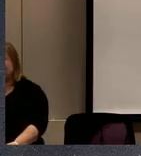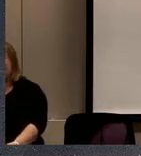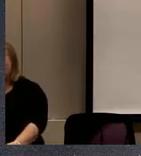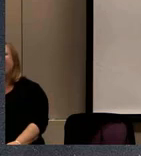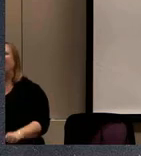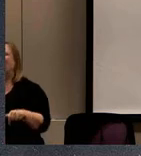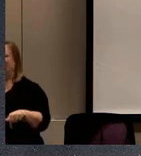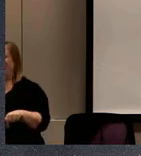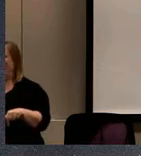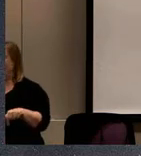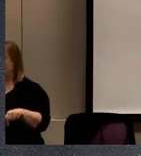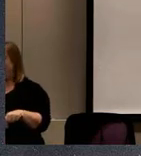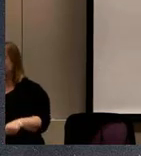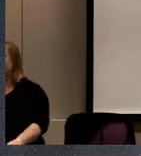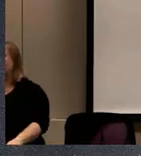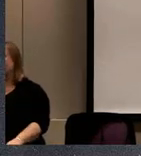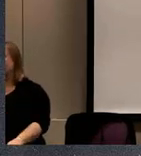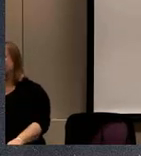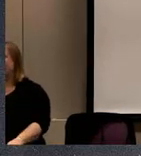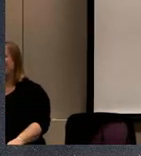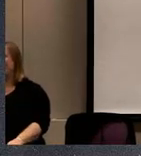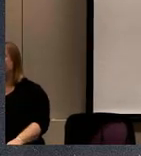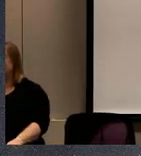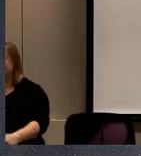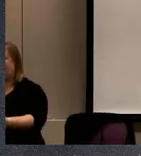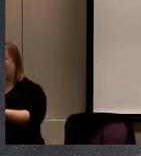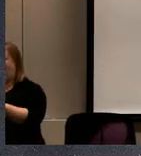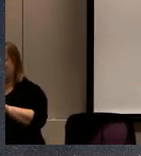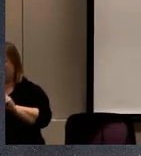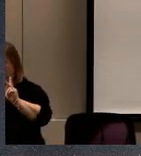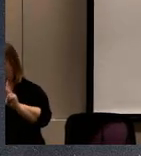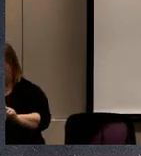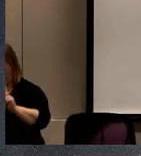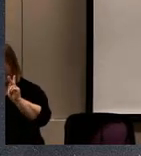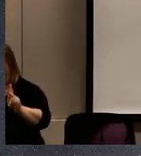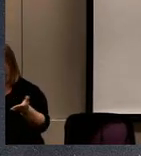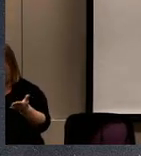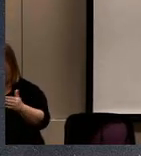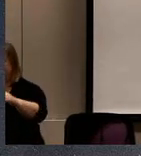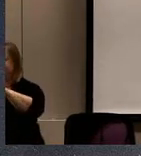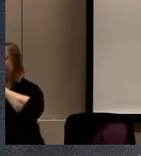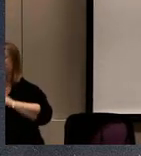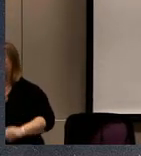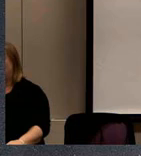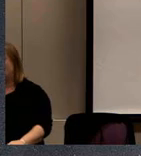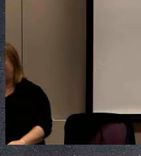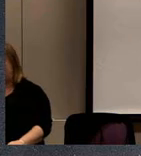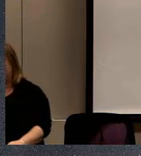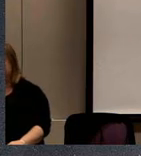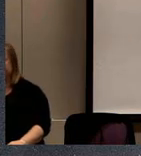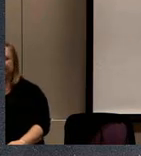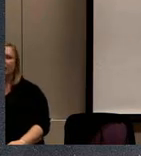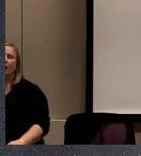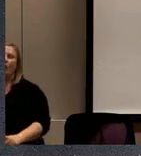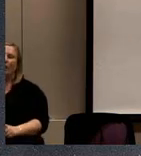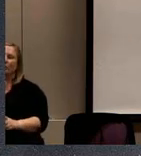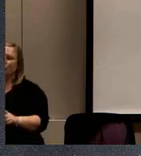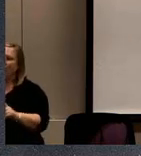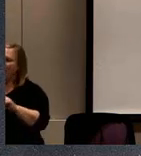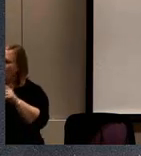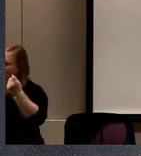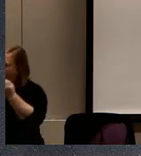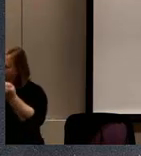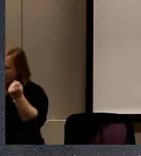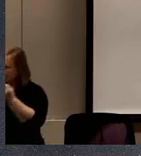750,000 here in the state of Wisconsin. And we've expanded our reach to not only talk about advocacy issues, you know, that